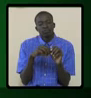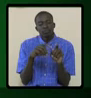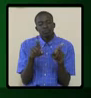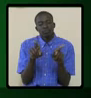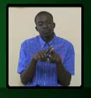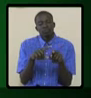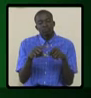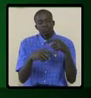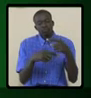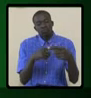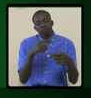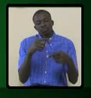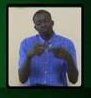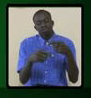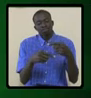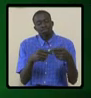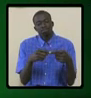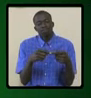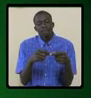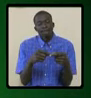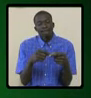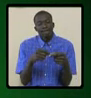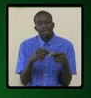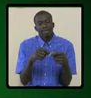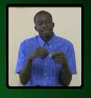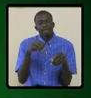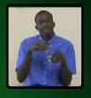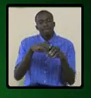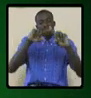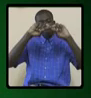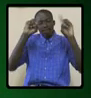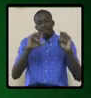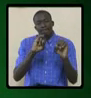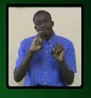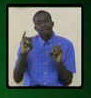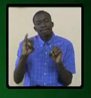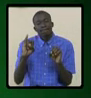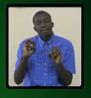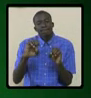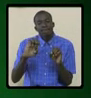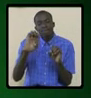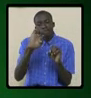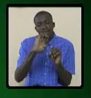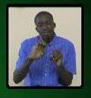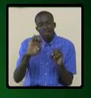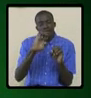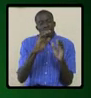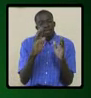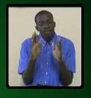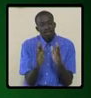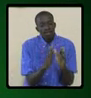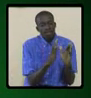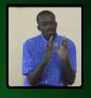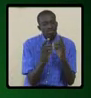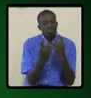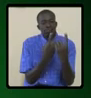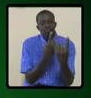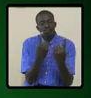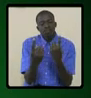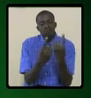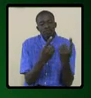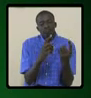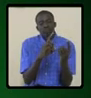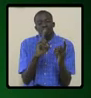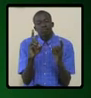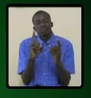the conventional flow. In an electron current, electrons move in the opposite direction to